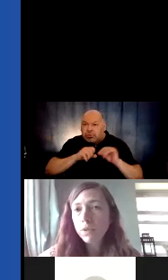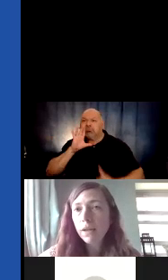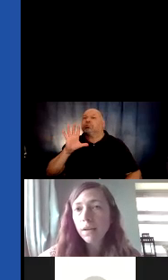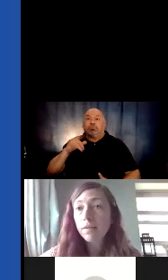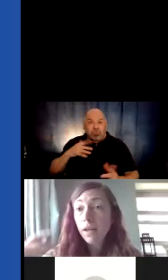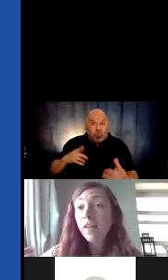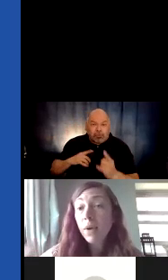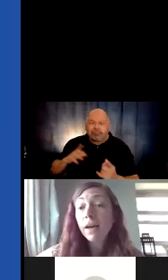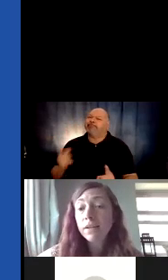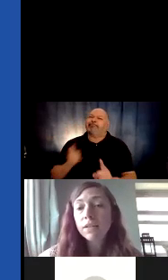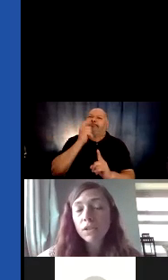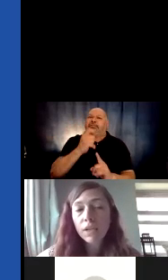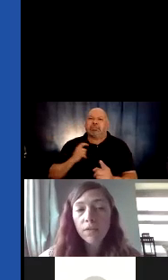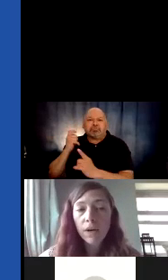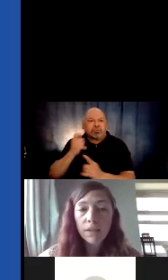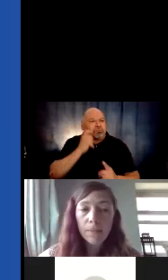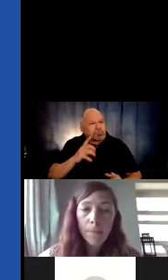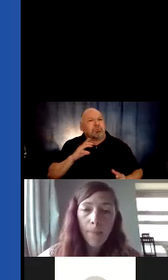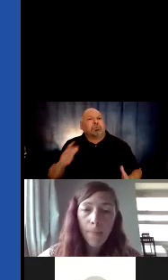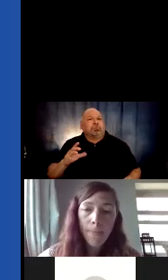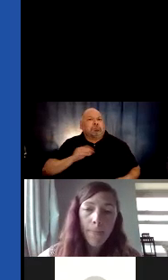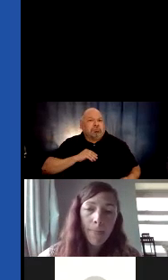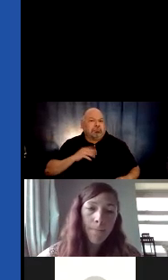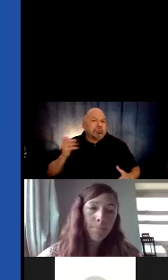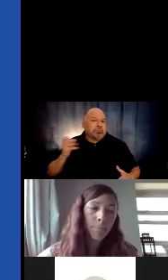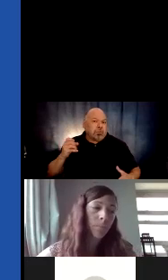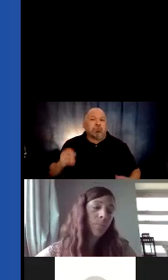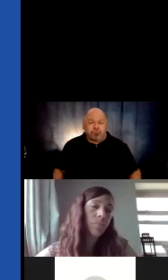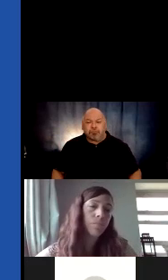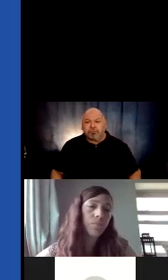people present and have made that decision to take the vaccine.